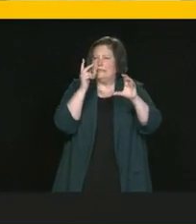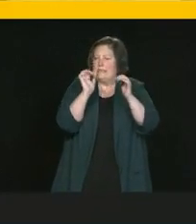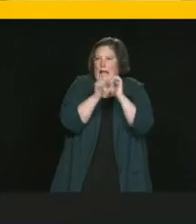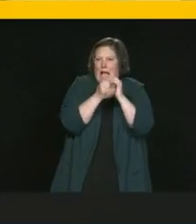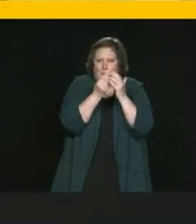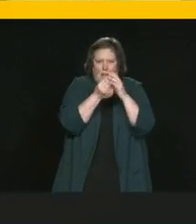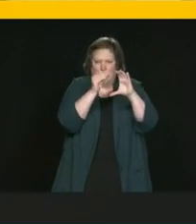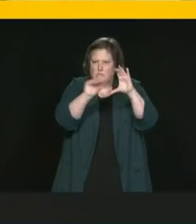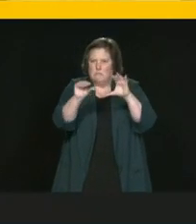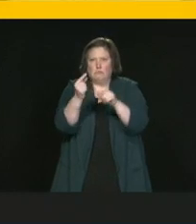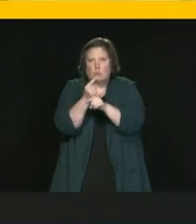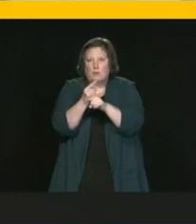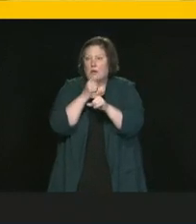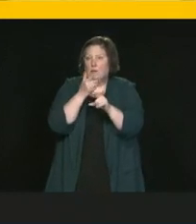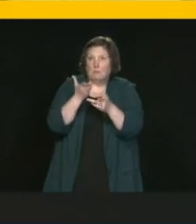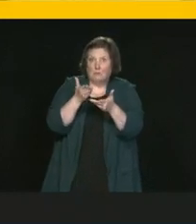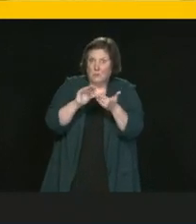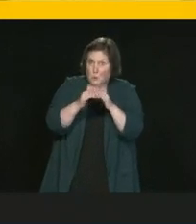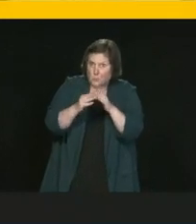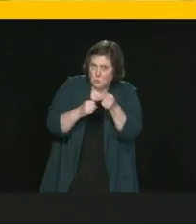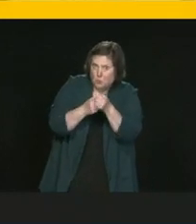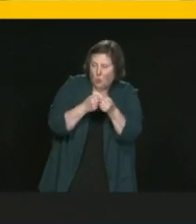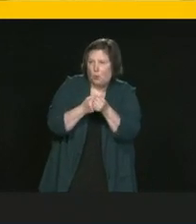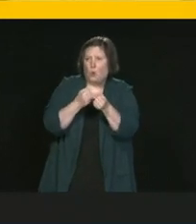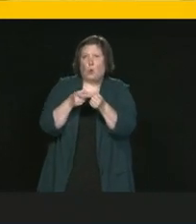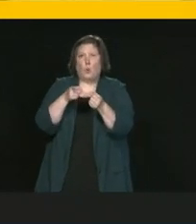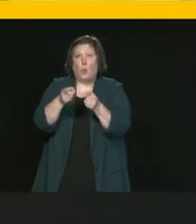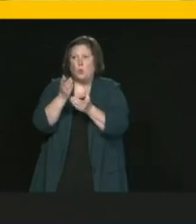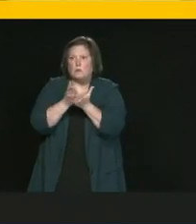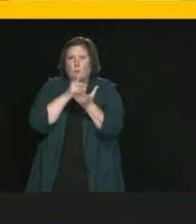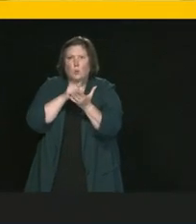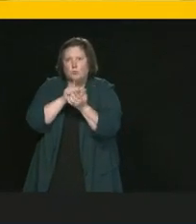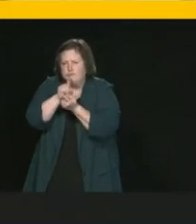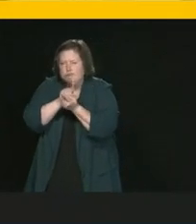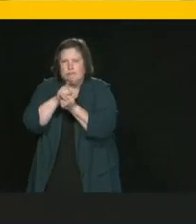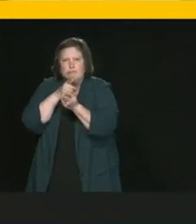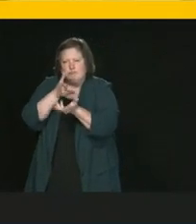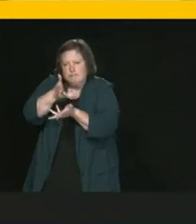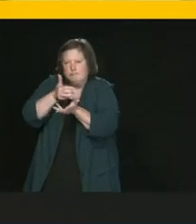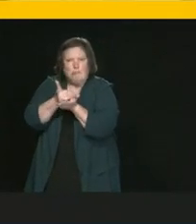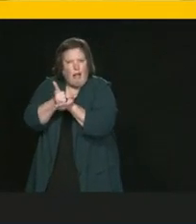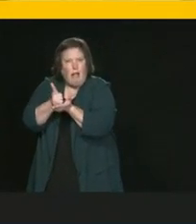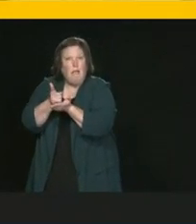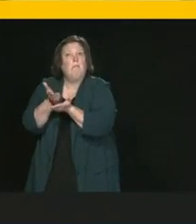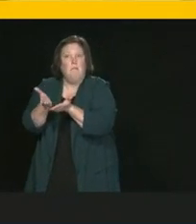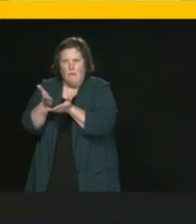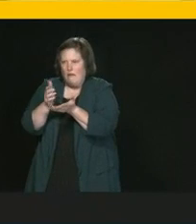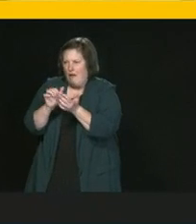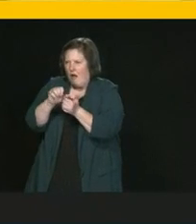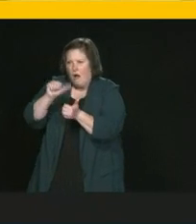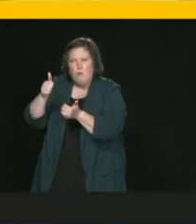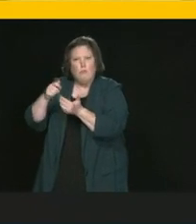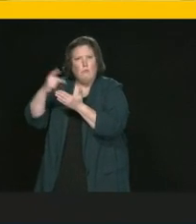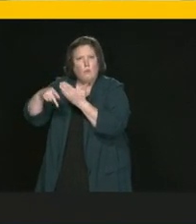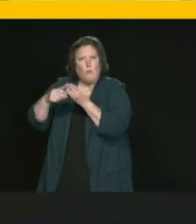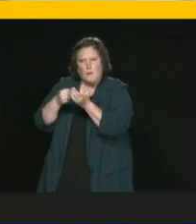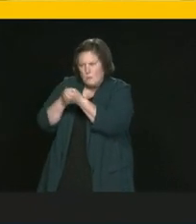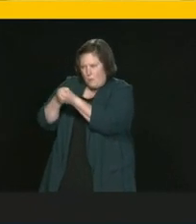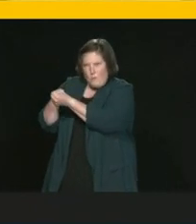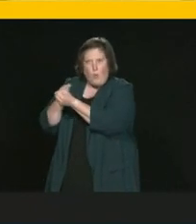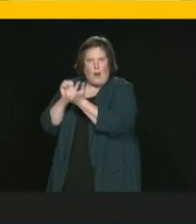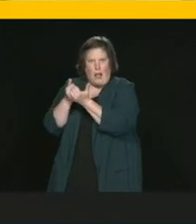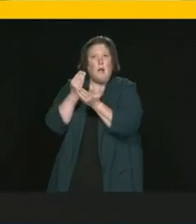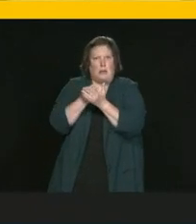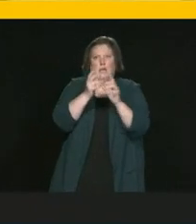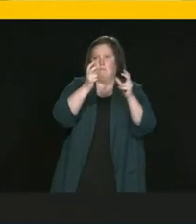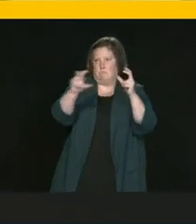that community supports, community programs, grassroots organizations, and various support programs are also properly